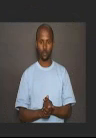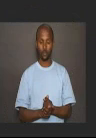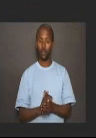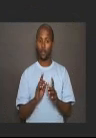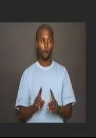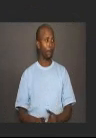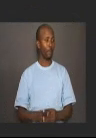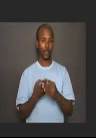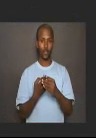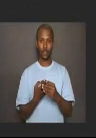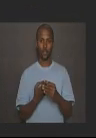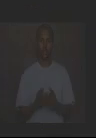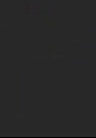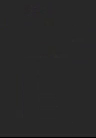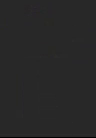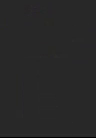Begin.